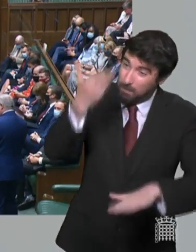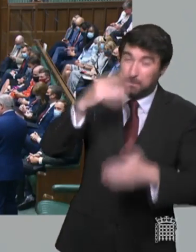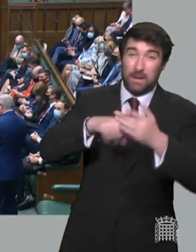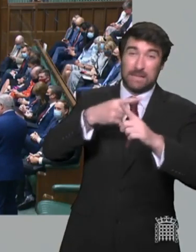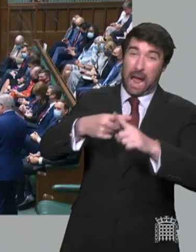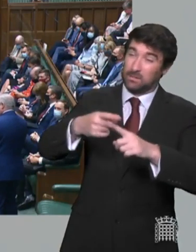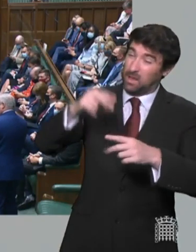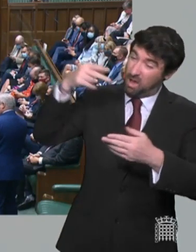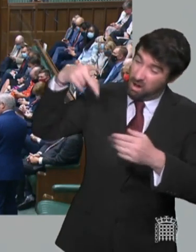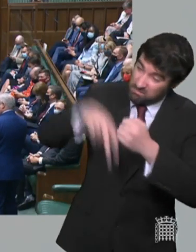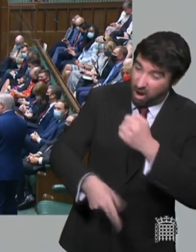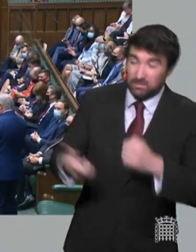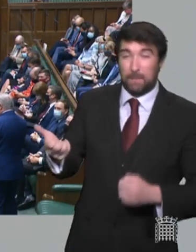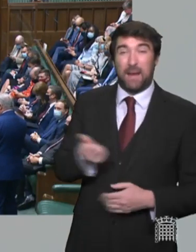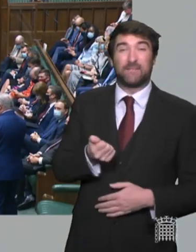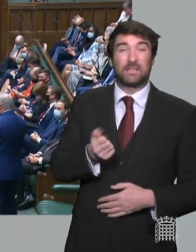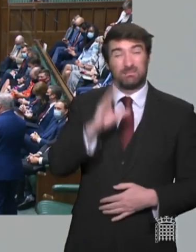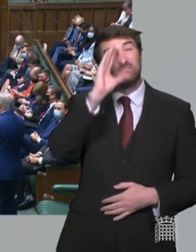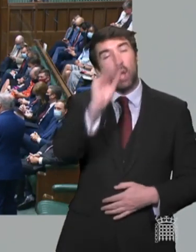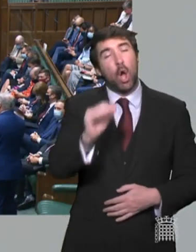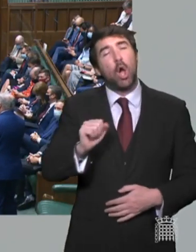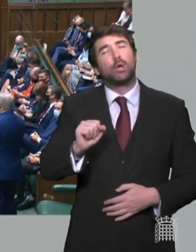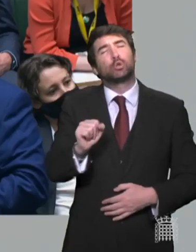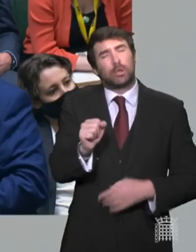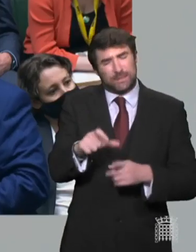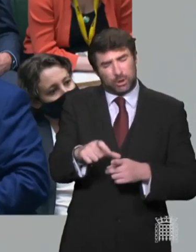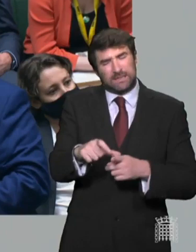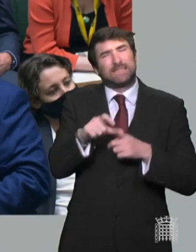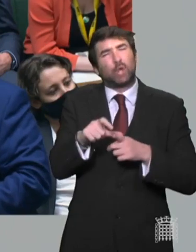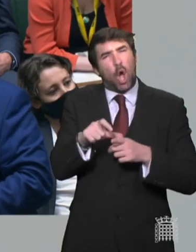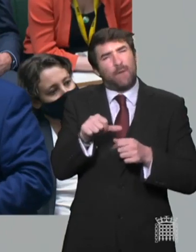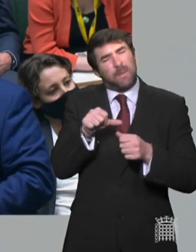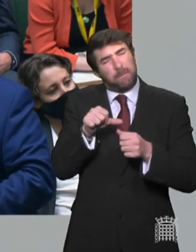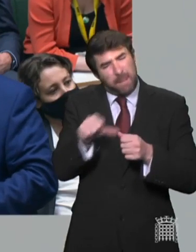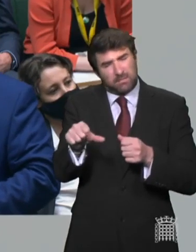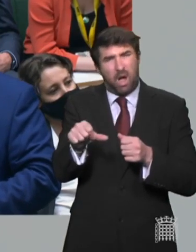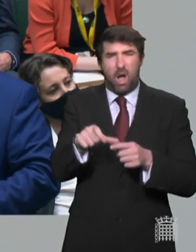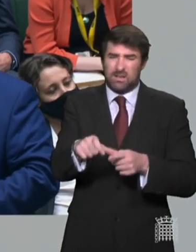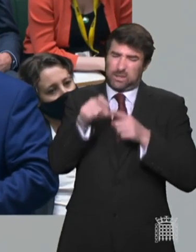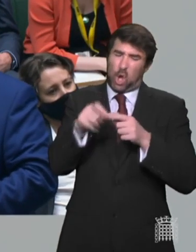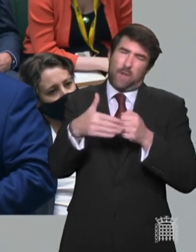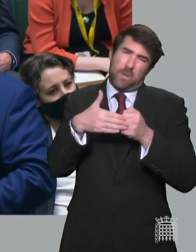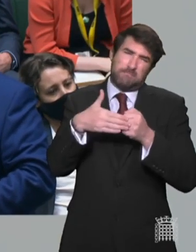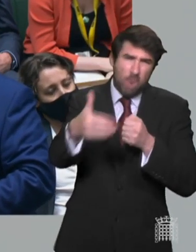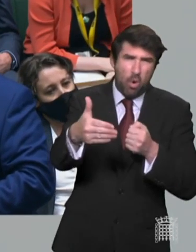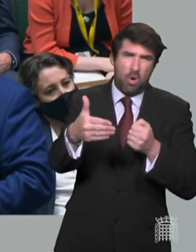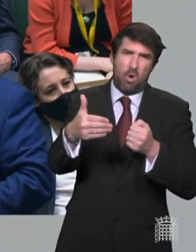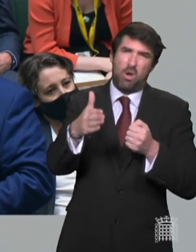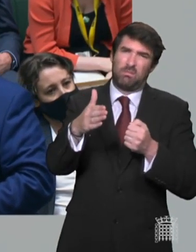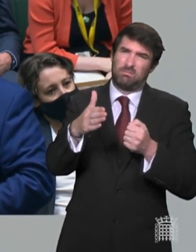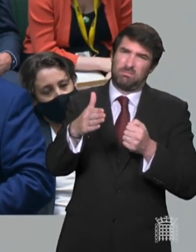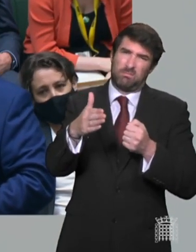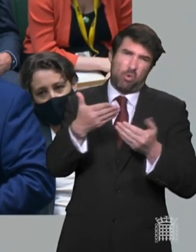better. There is clearly no chance of a fair COVID recovery under this Prime Minister and under